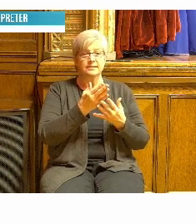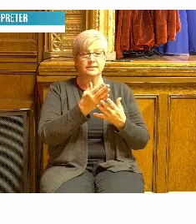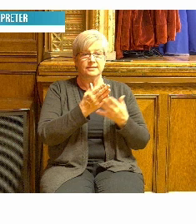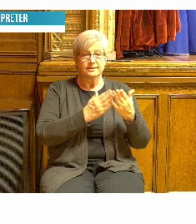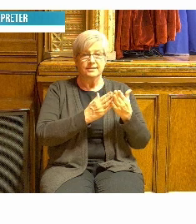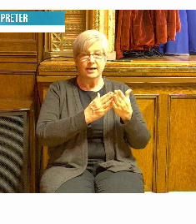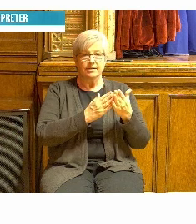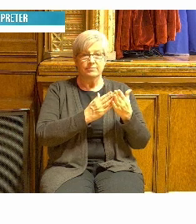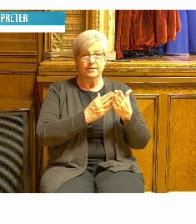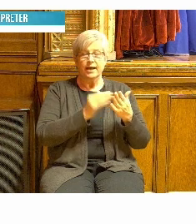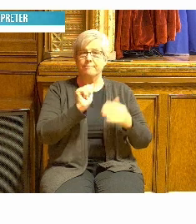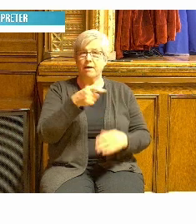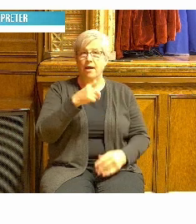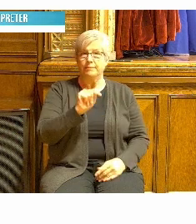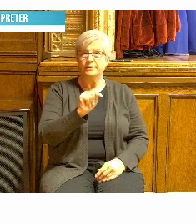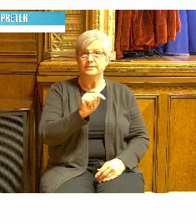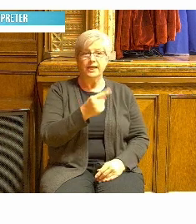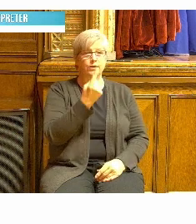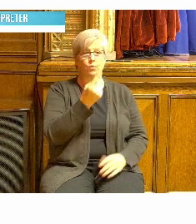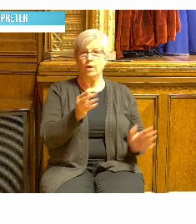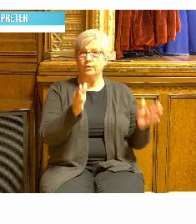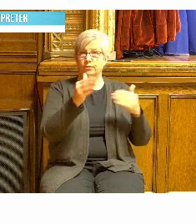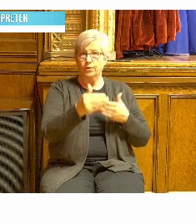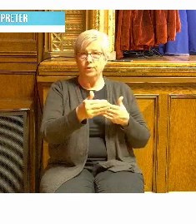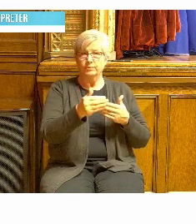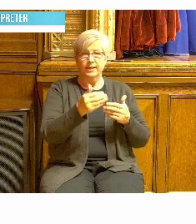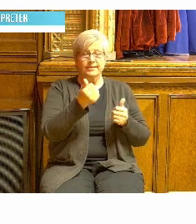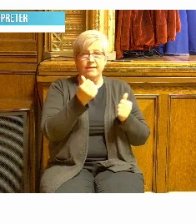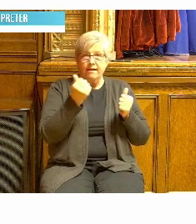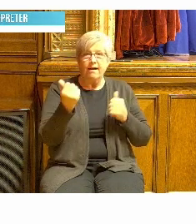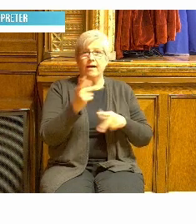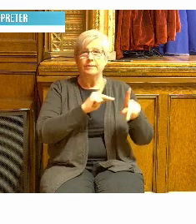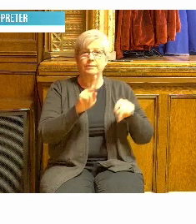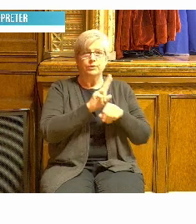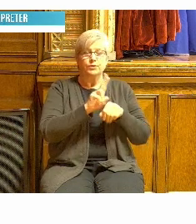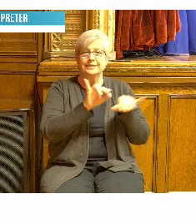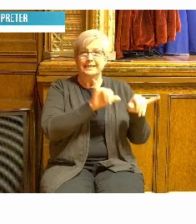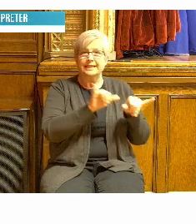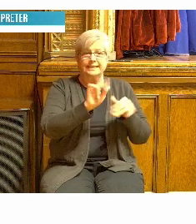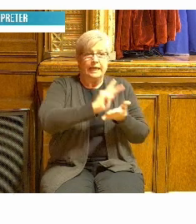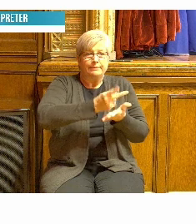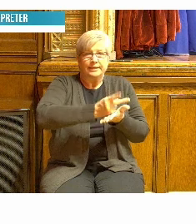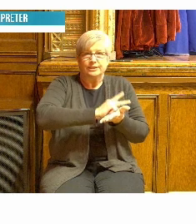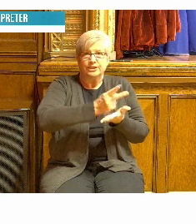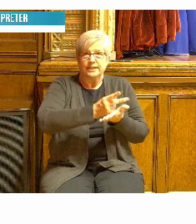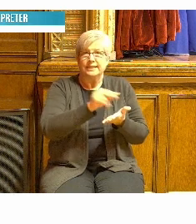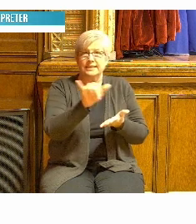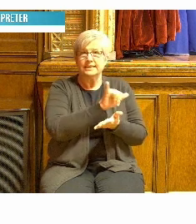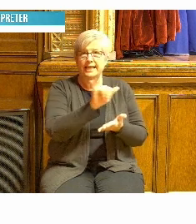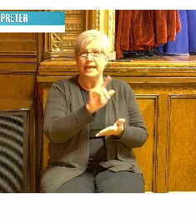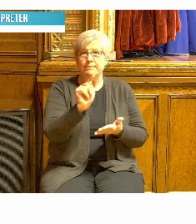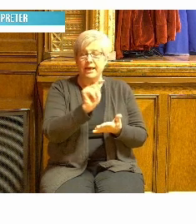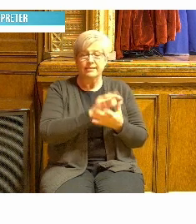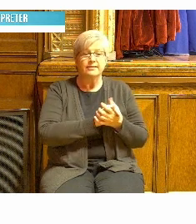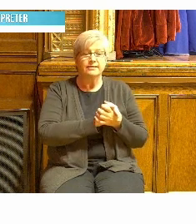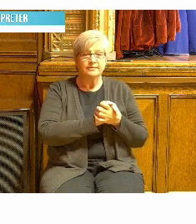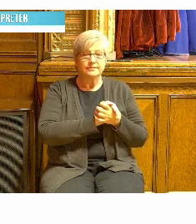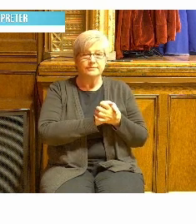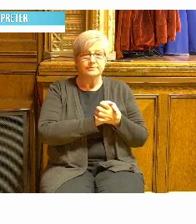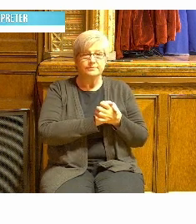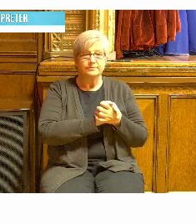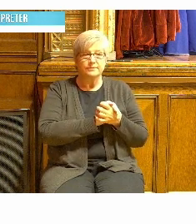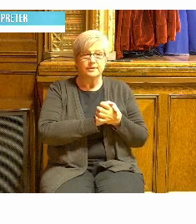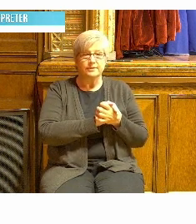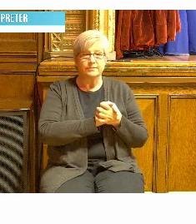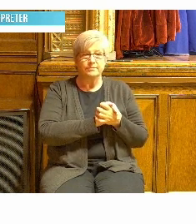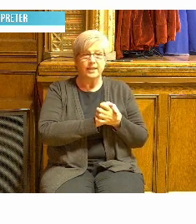the apartments had only one room with everybody using the same kitchen and the same bed. It was a sort